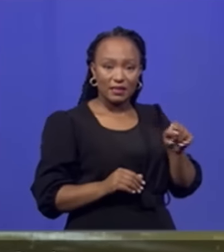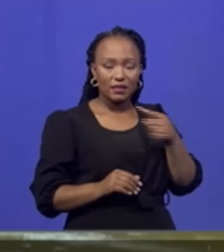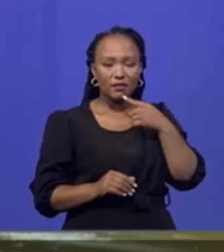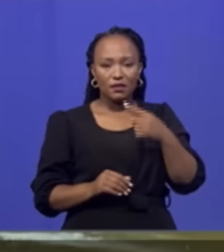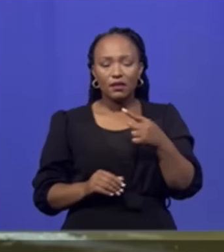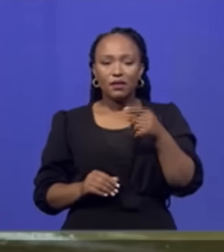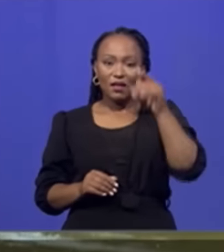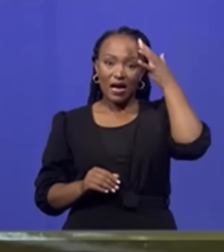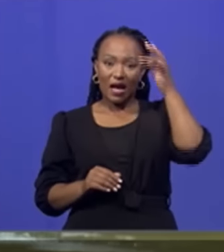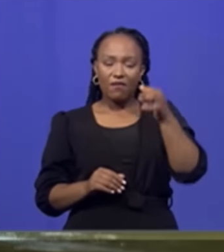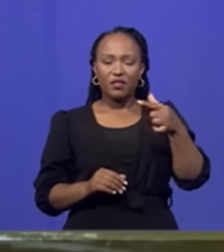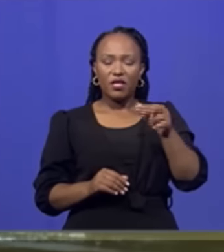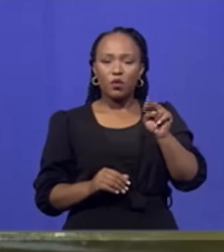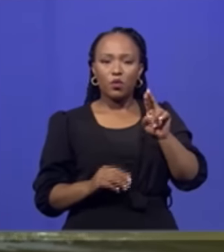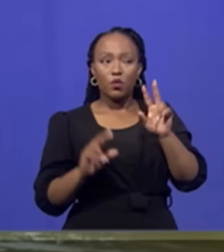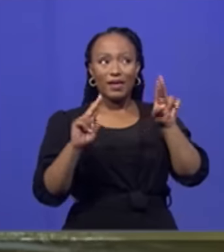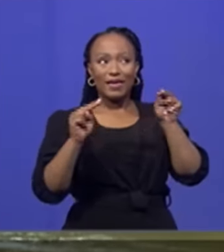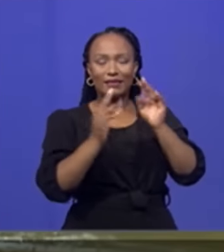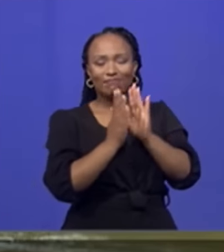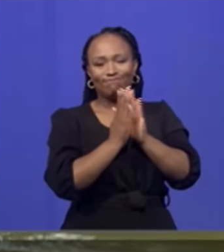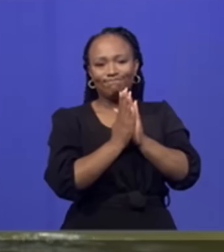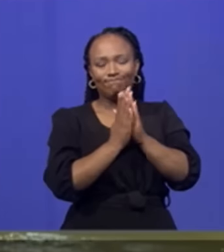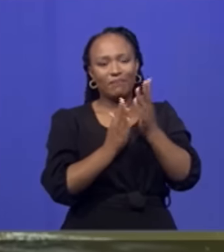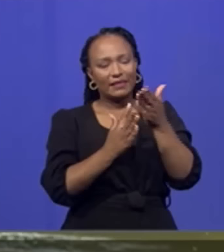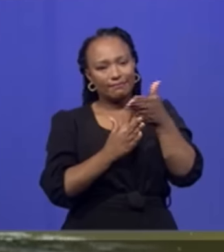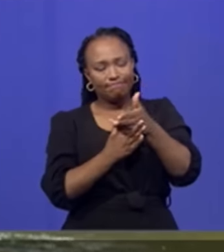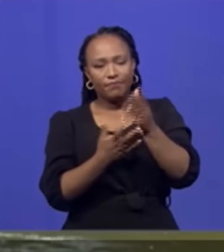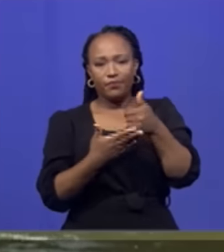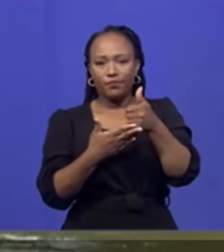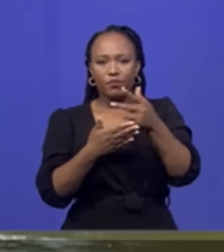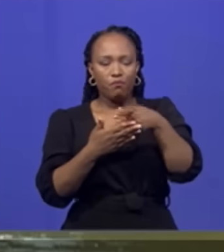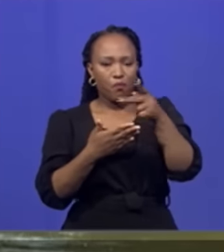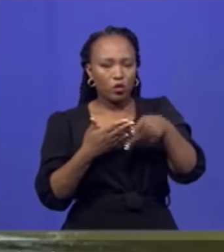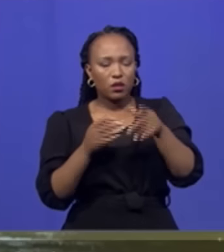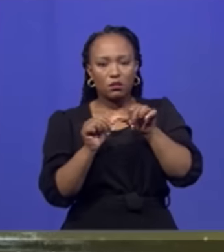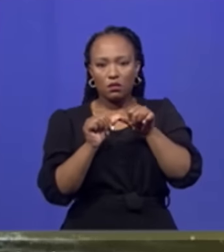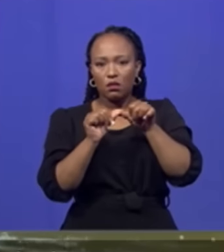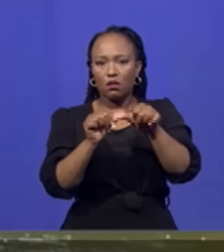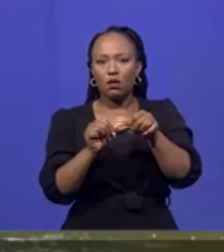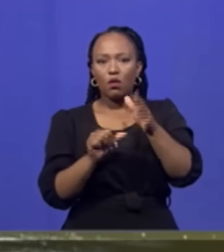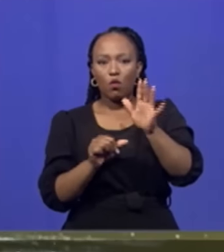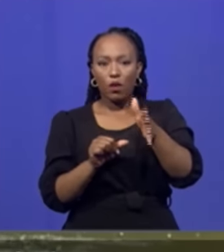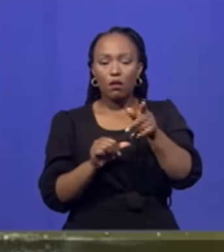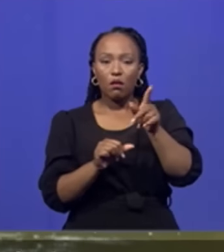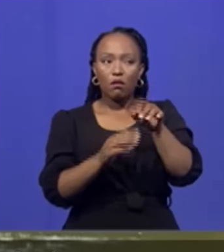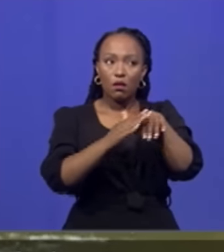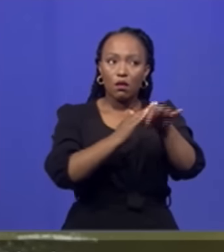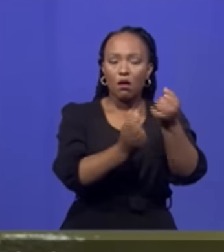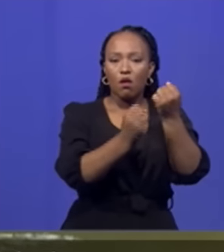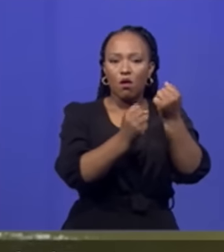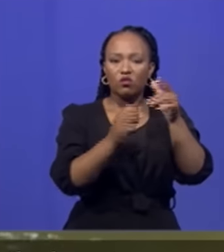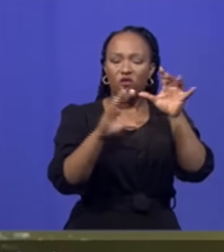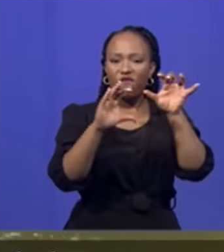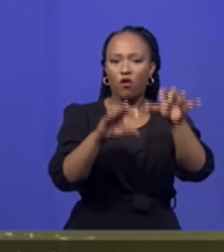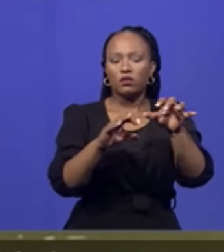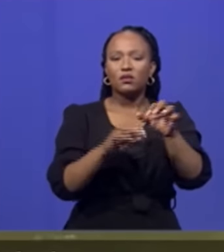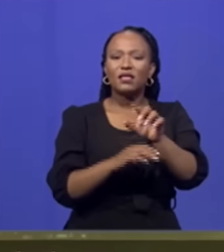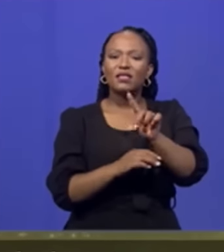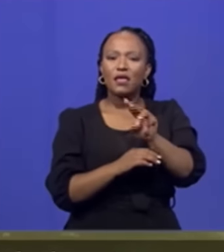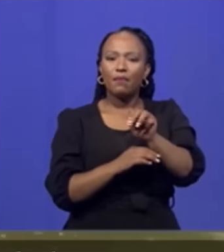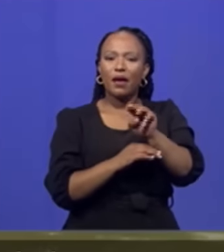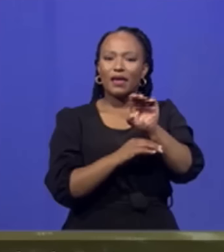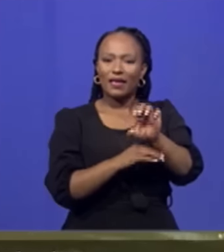letsogo go netefatša gore projeke ye e tšwela pele ba re ka go le lengwe ba ile go tšwela pele go leba kgorongkgolo ya tsheko go gapeletša kgoro ya diminerale go